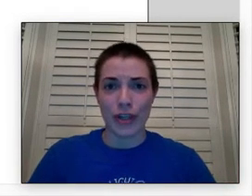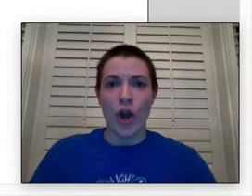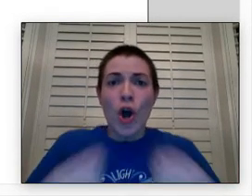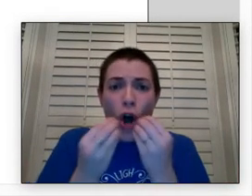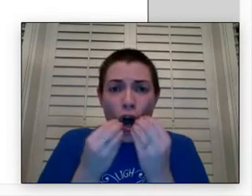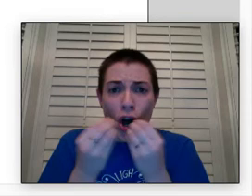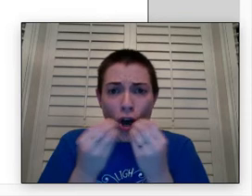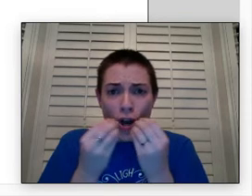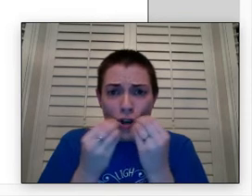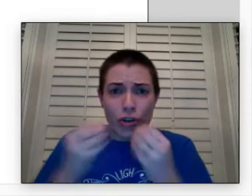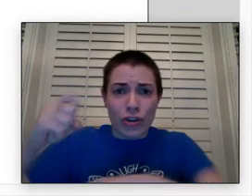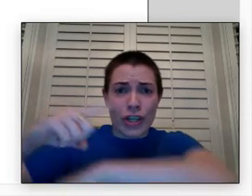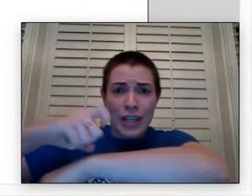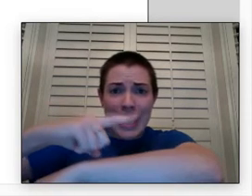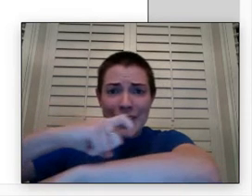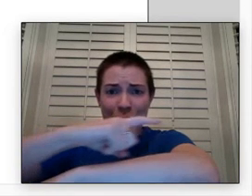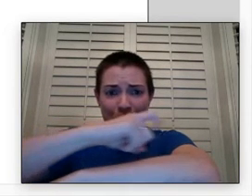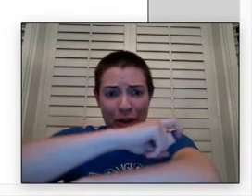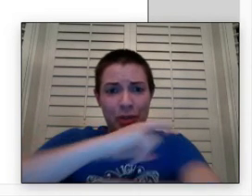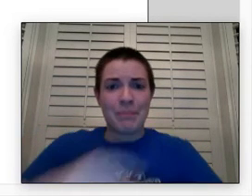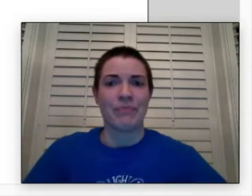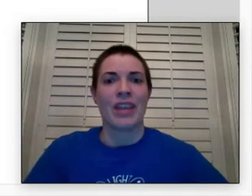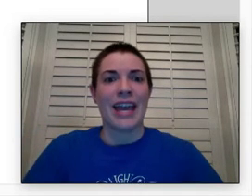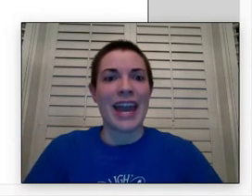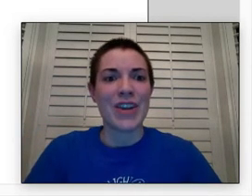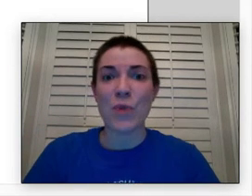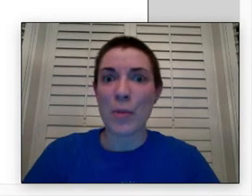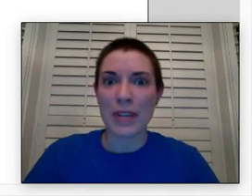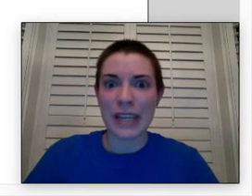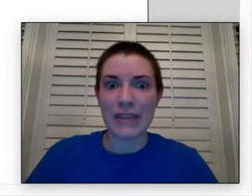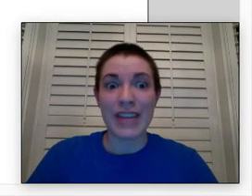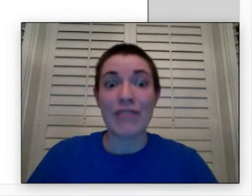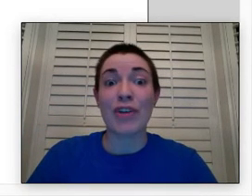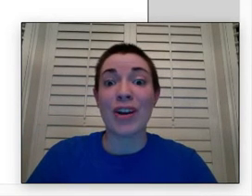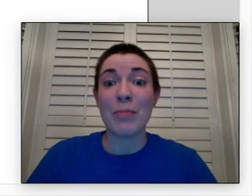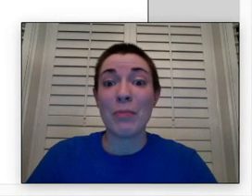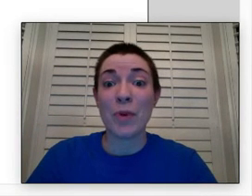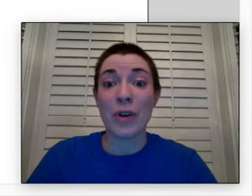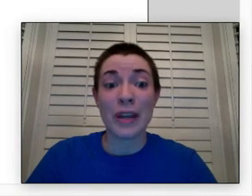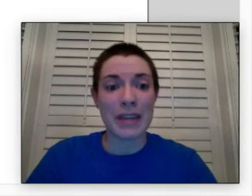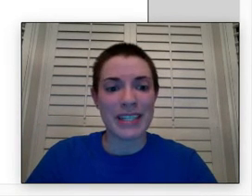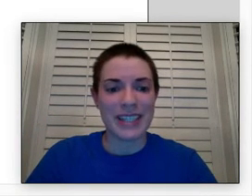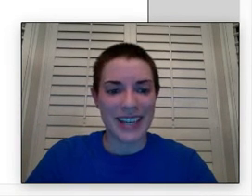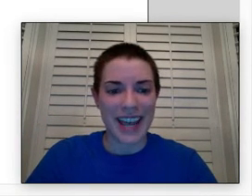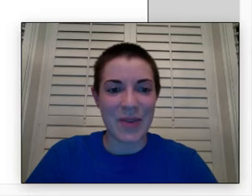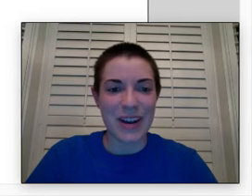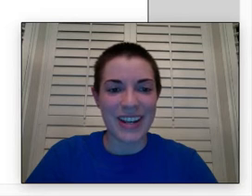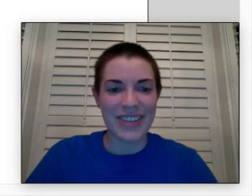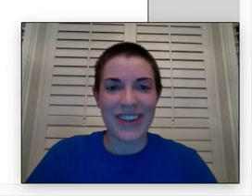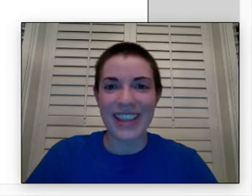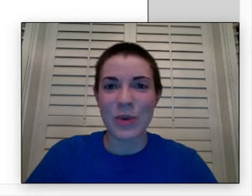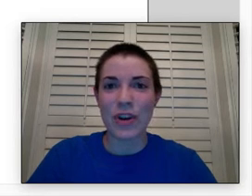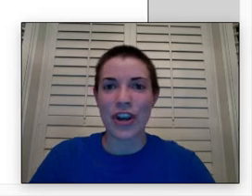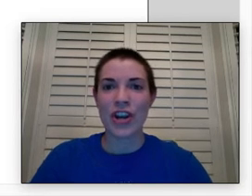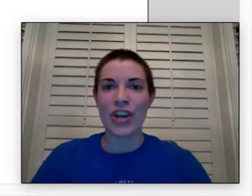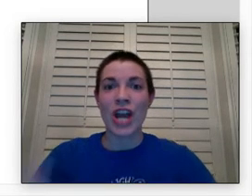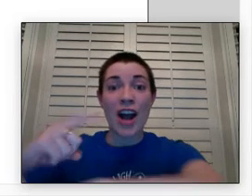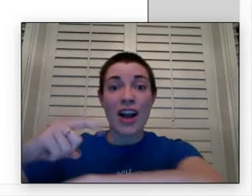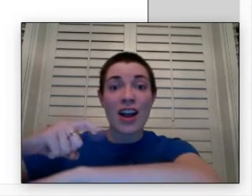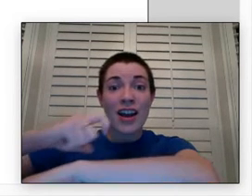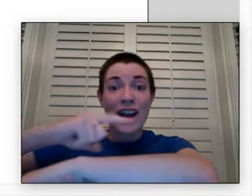Very Hungry Caterpillar. And you won't believe it, for our morning message today, we're going to write the